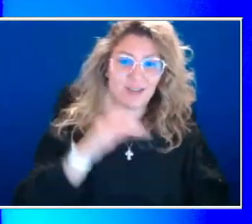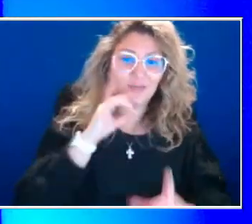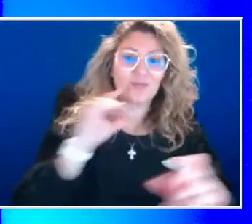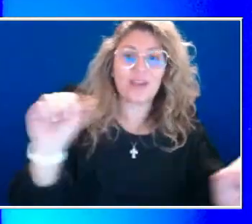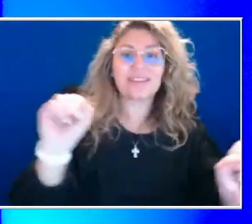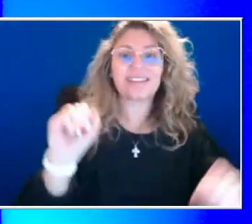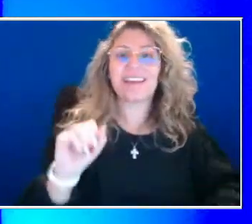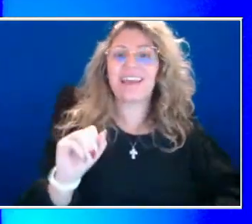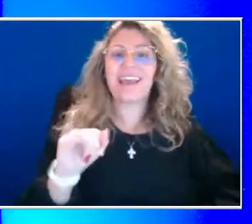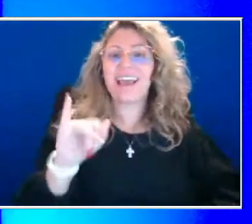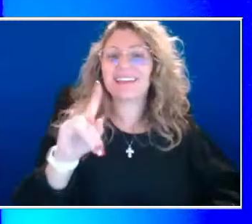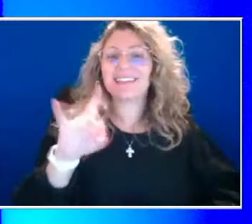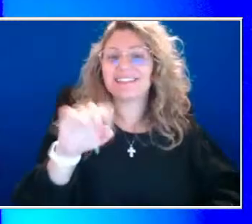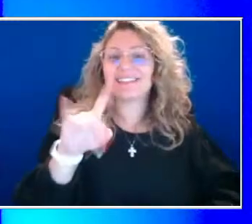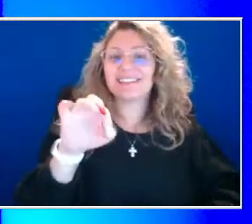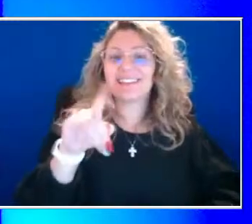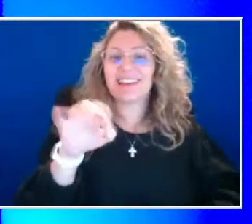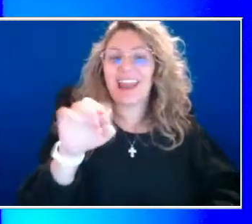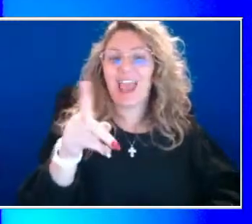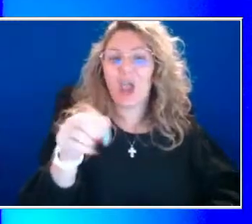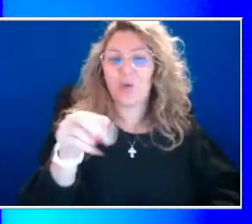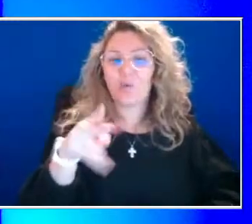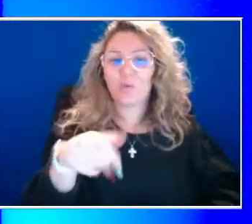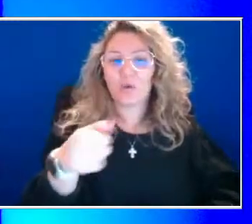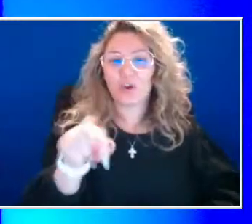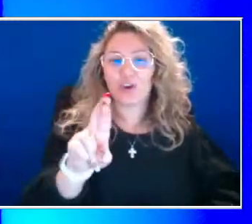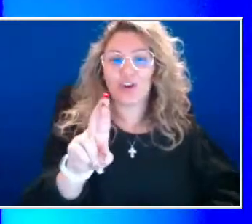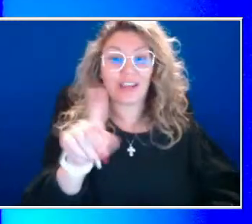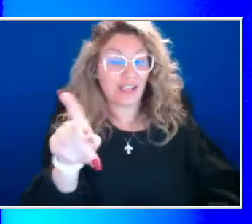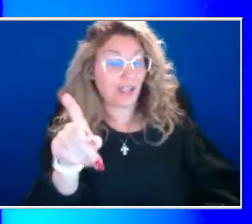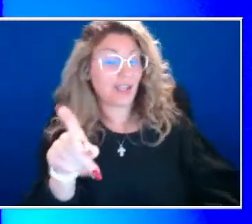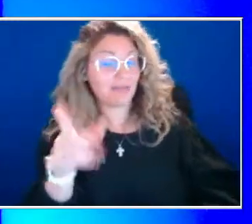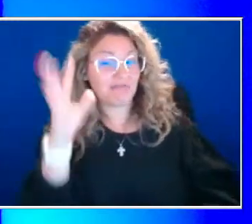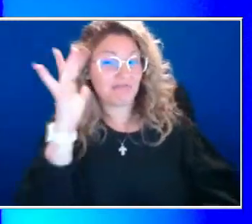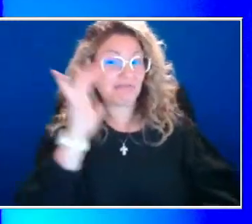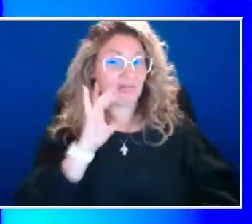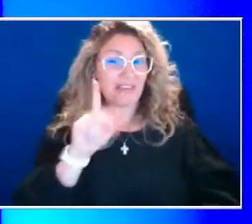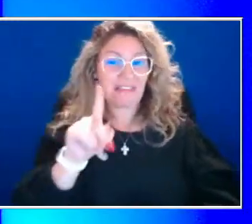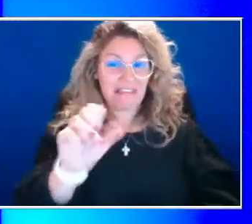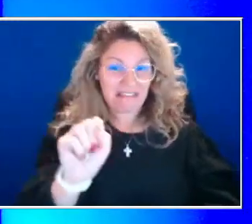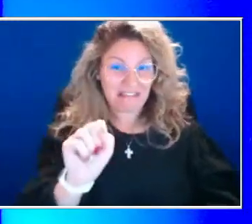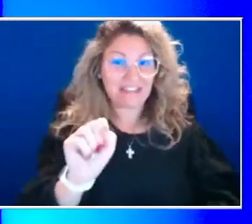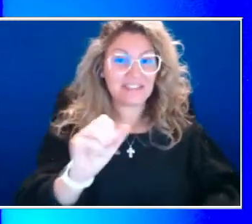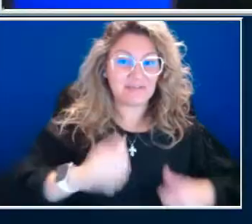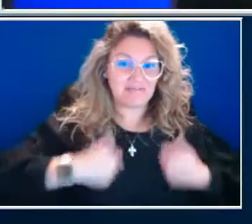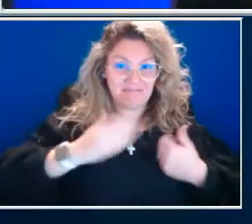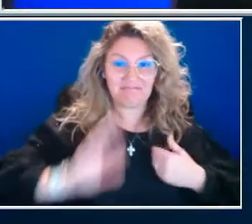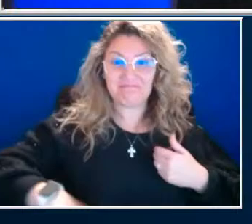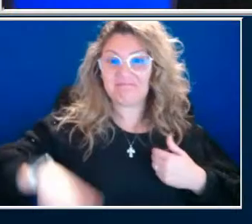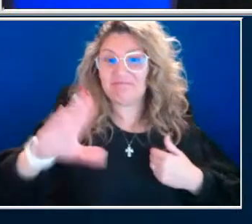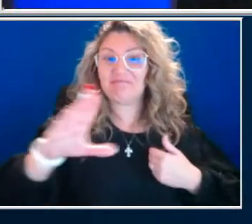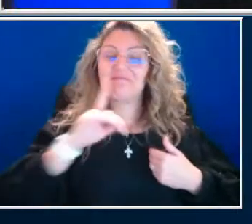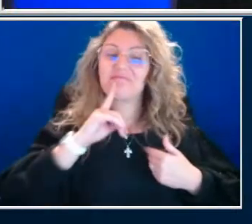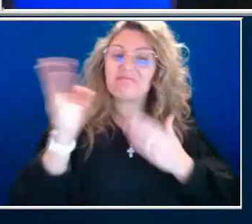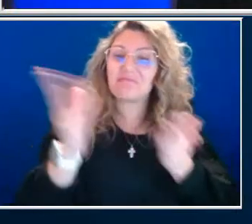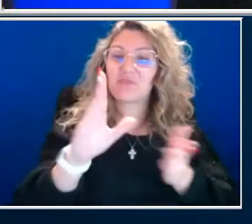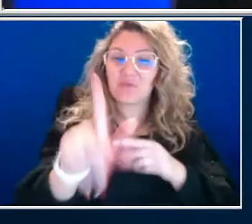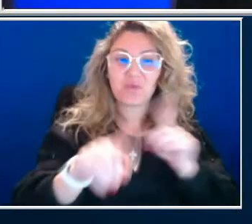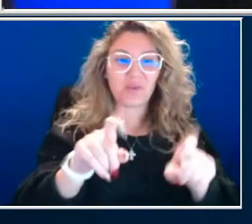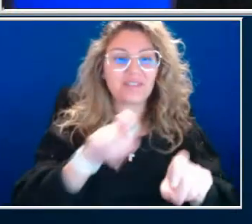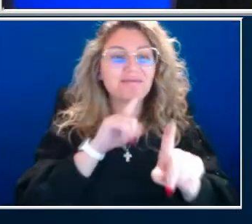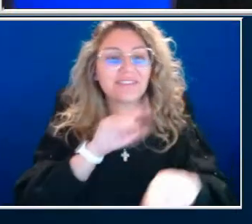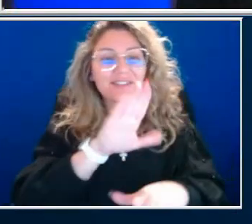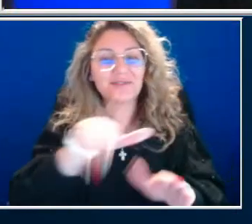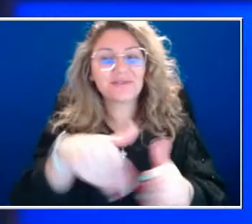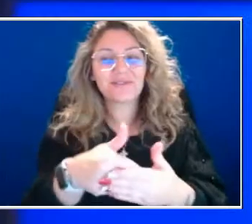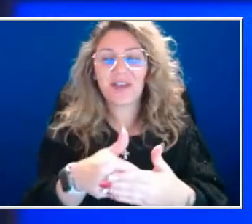fellow Kansan. So tune in at 10 a.m. this morning to watch and join the discussion and bring your questions. We will answer them all. All right, Alexis, we'll be there.